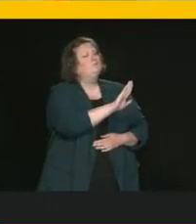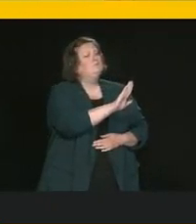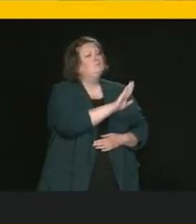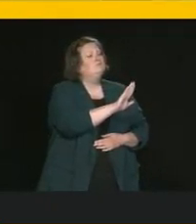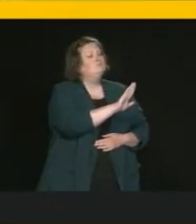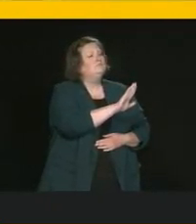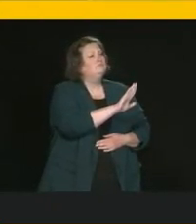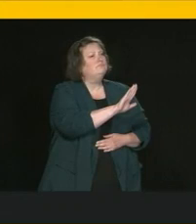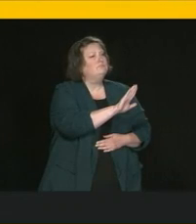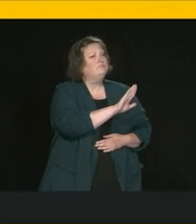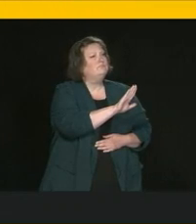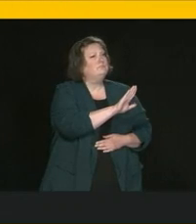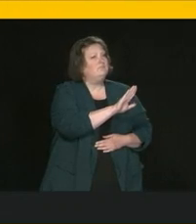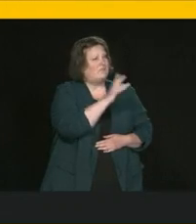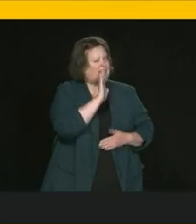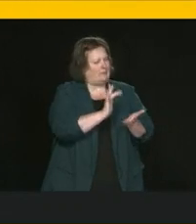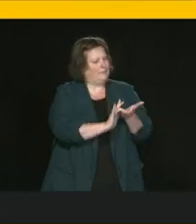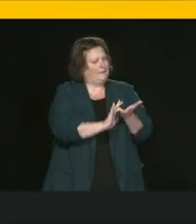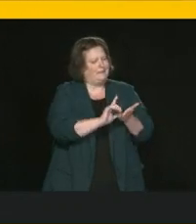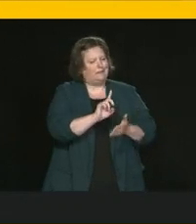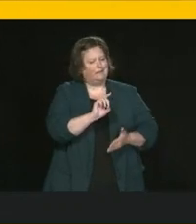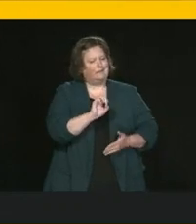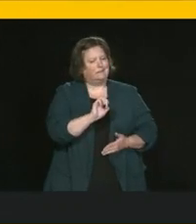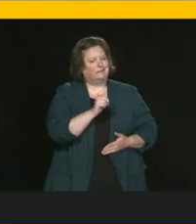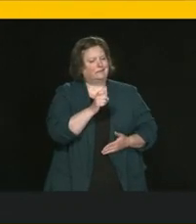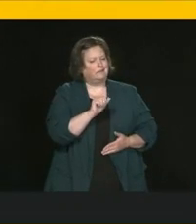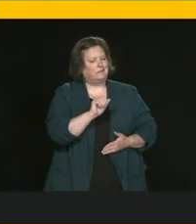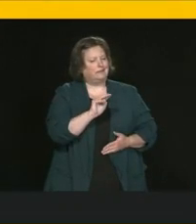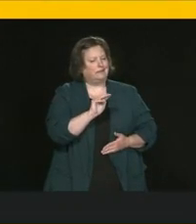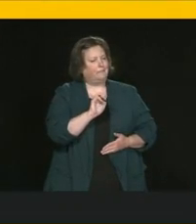dexamethasone drug, if you could answer that. And